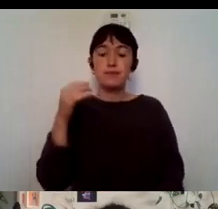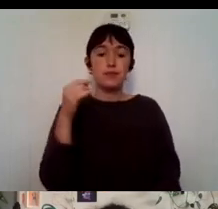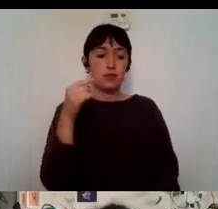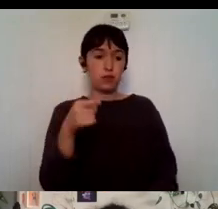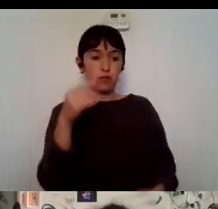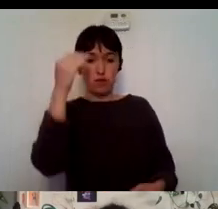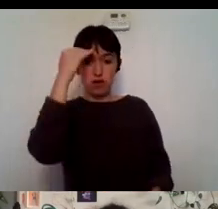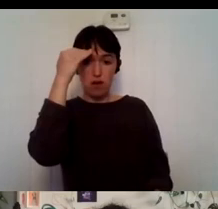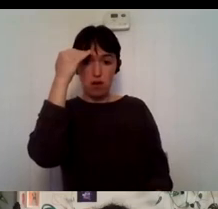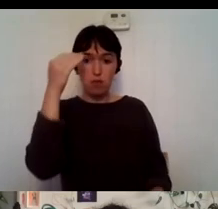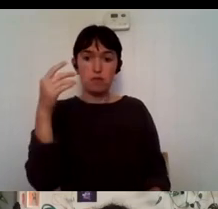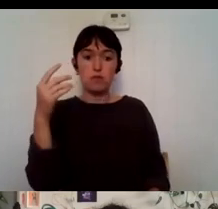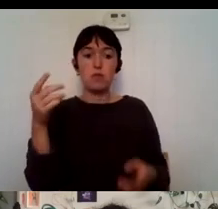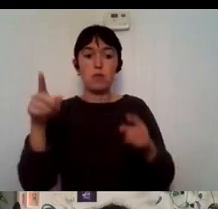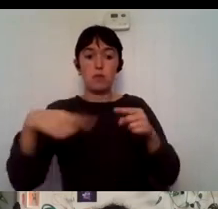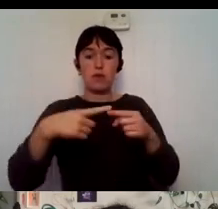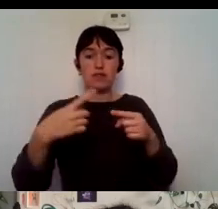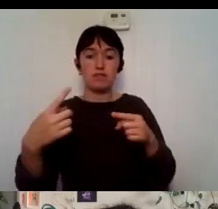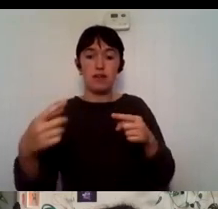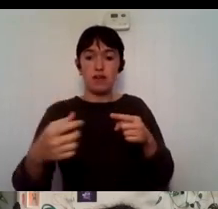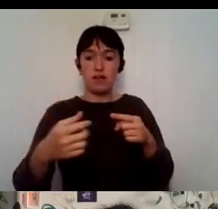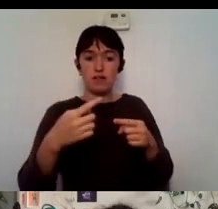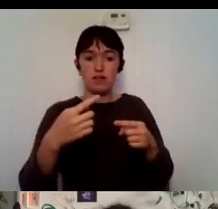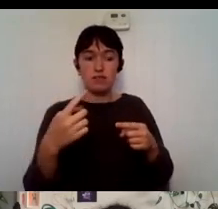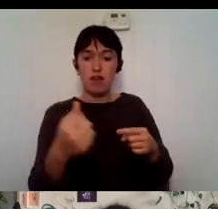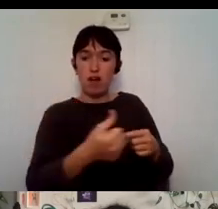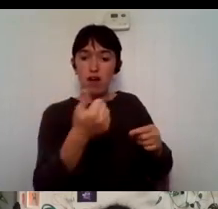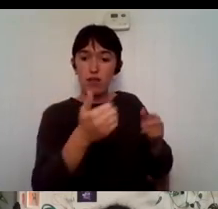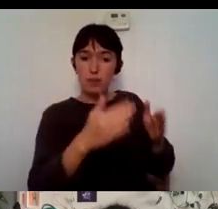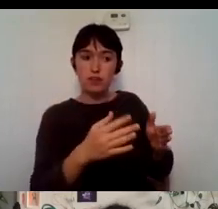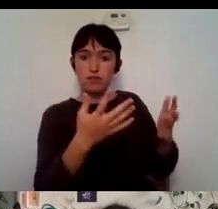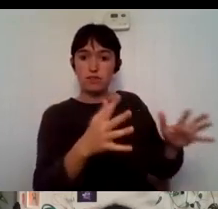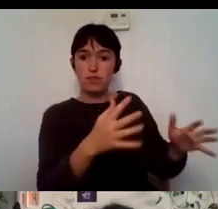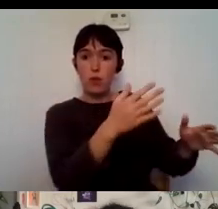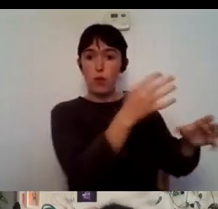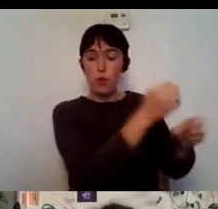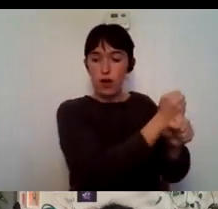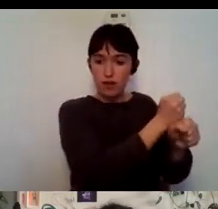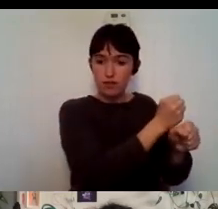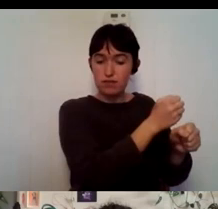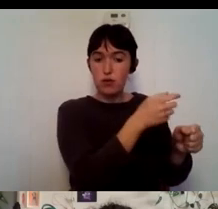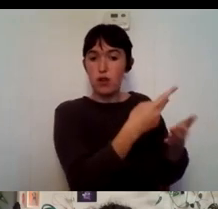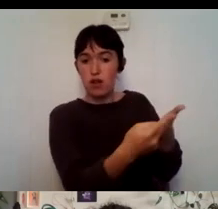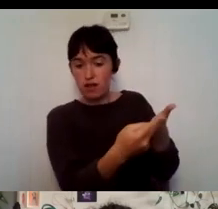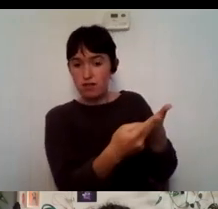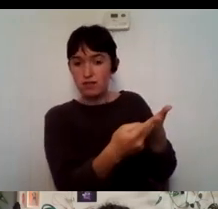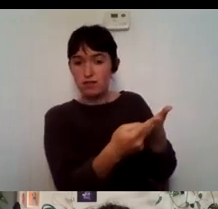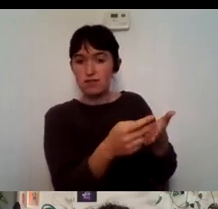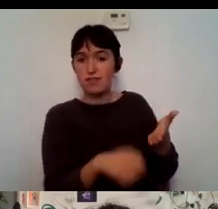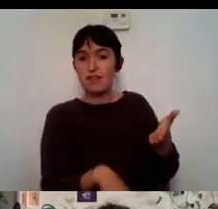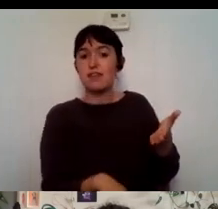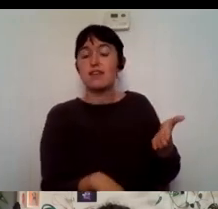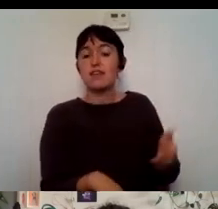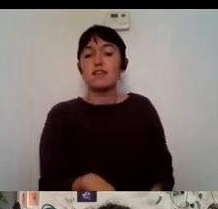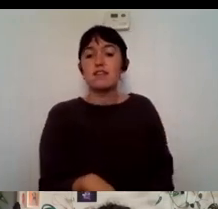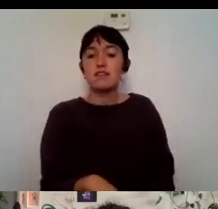same degree that you yourself has won or lost. But what I'm not showing on this particular graph is that there are then differences